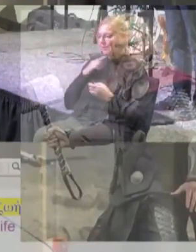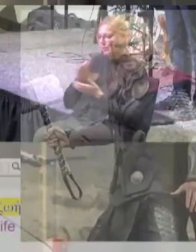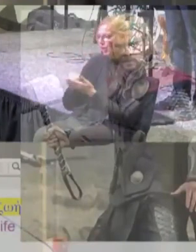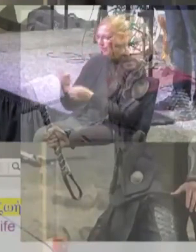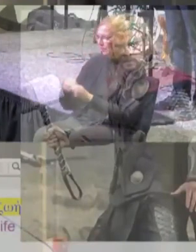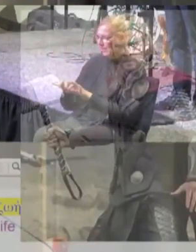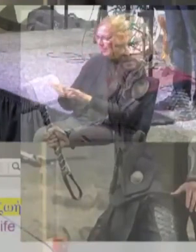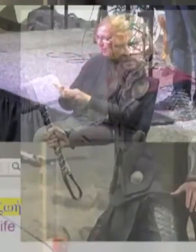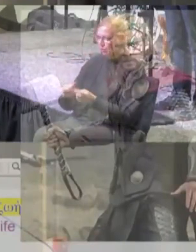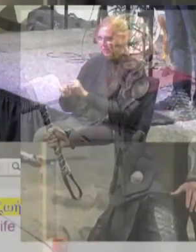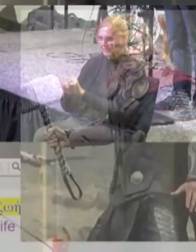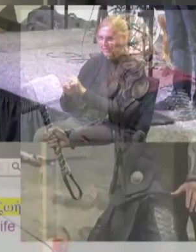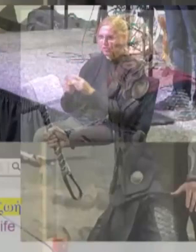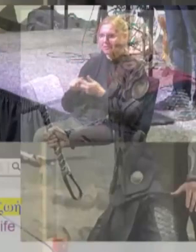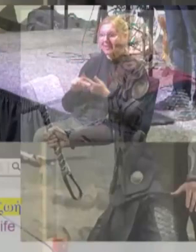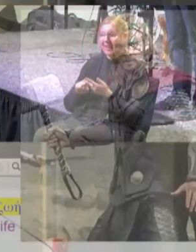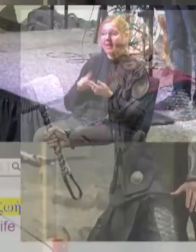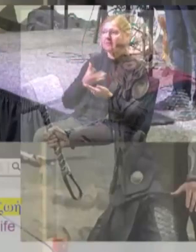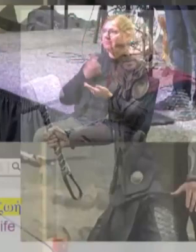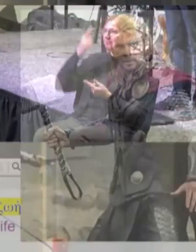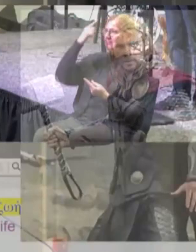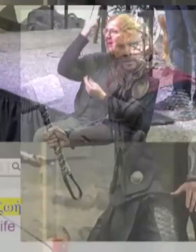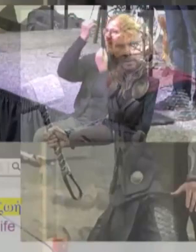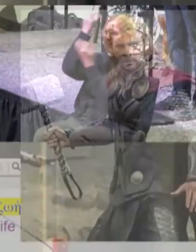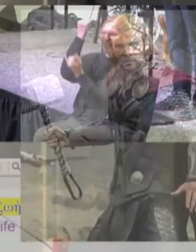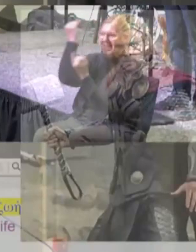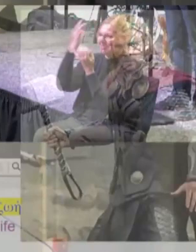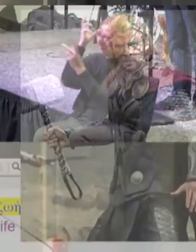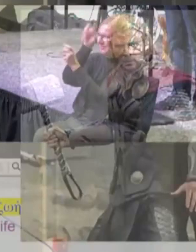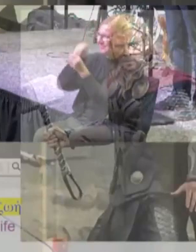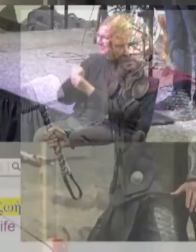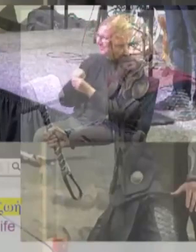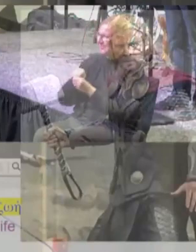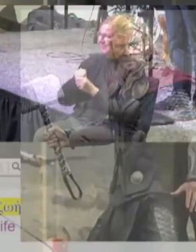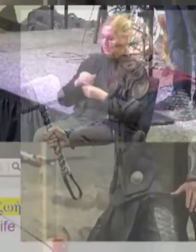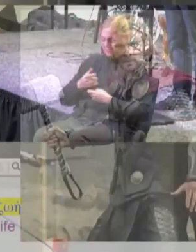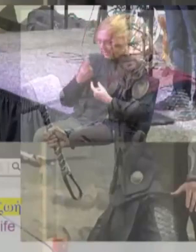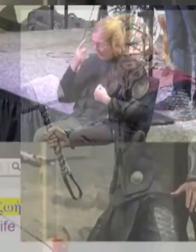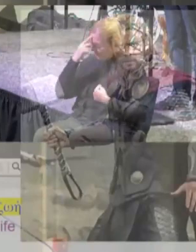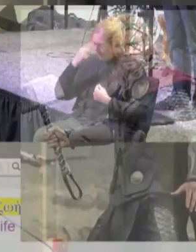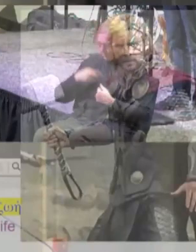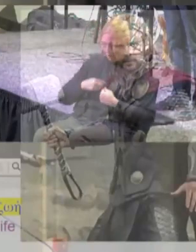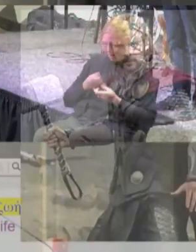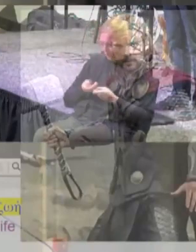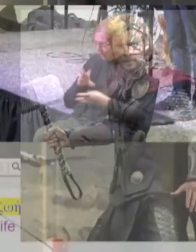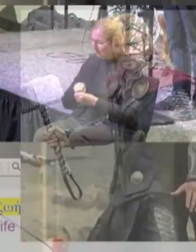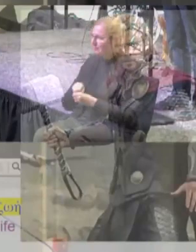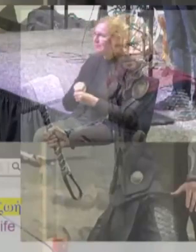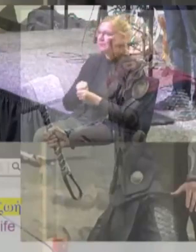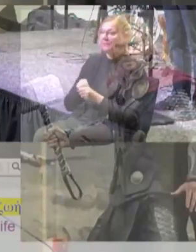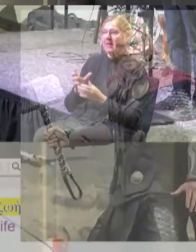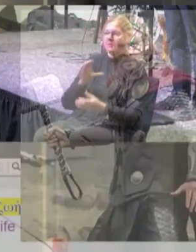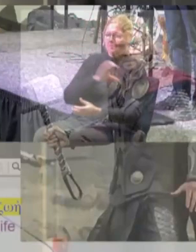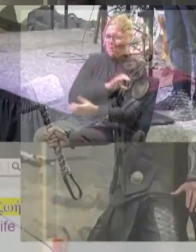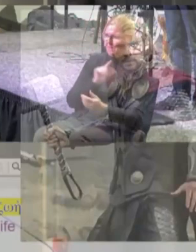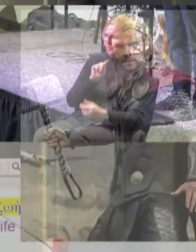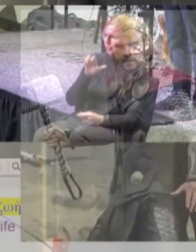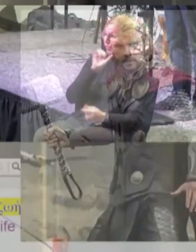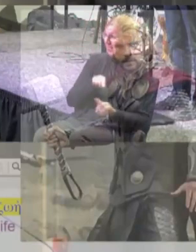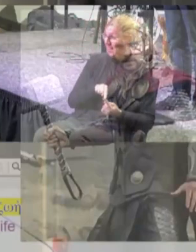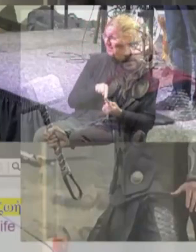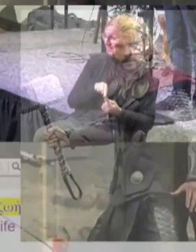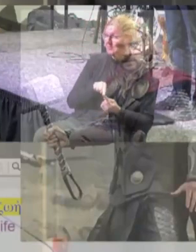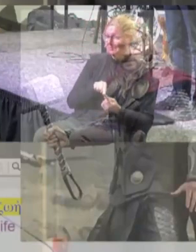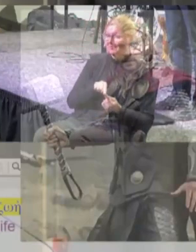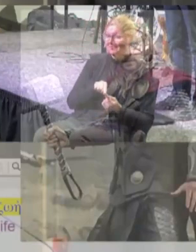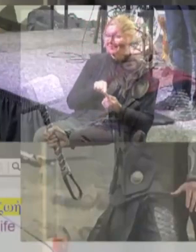the mythopoetic imagination. These are some of the most powerful tools of biblical texts themselves that, like Elisha's